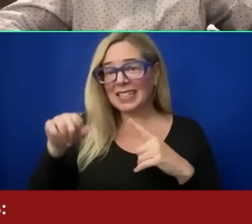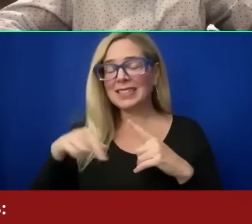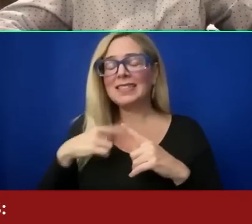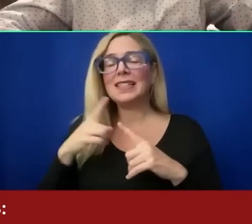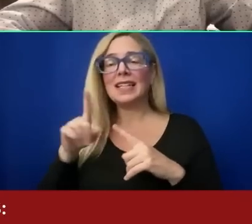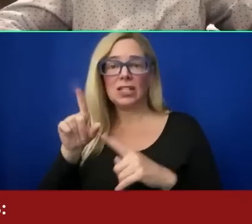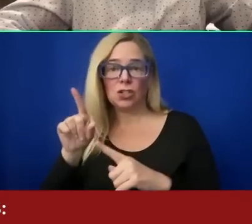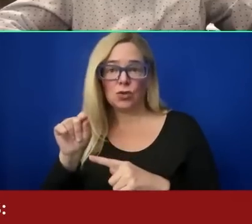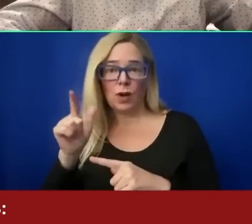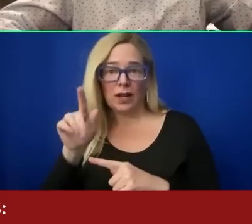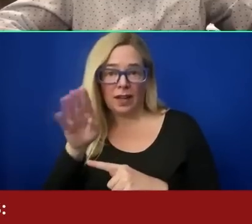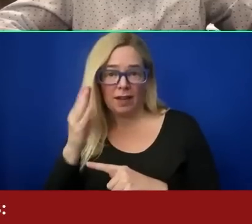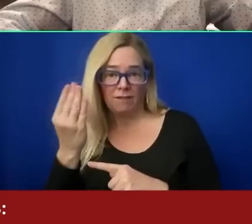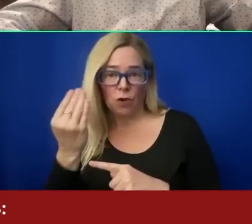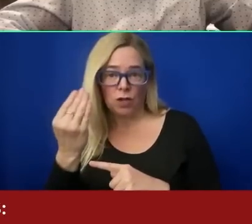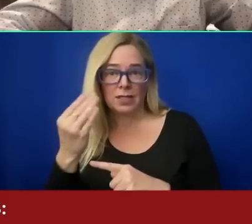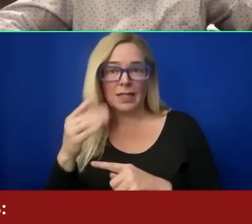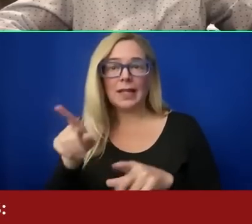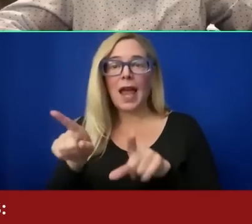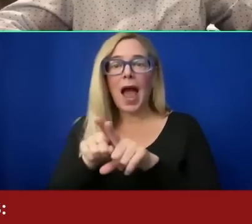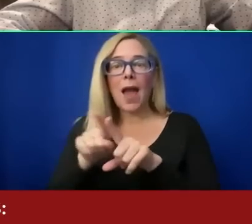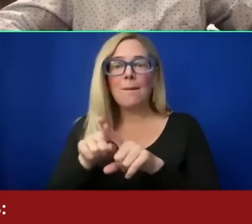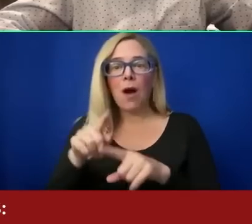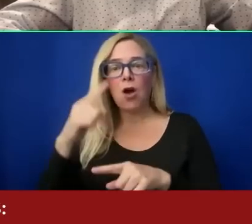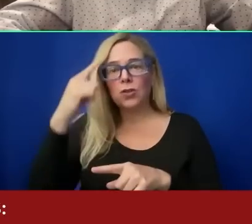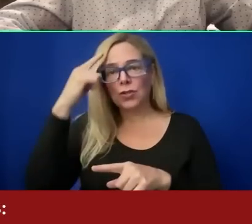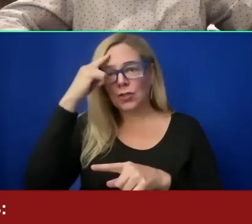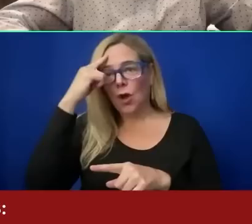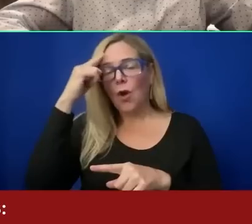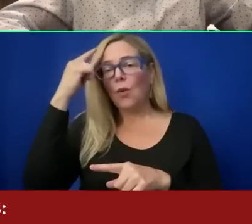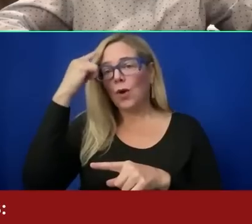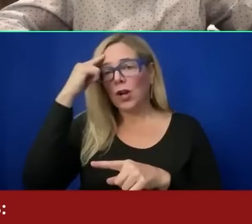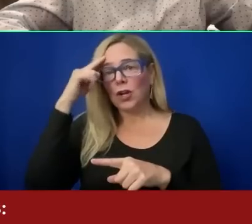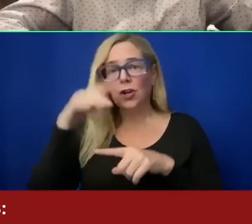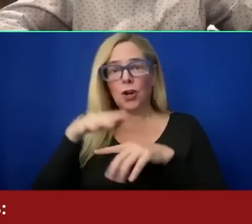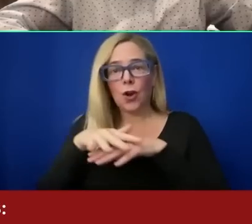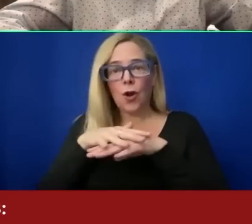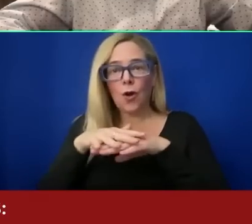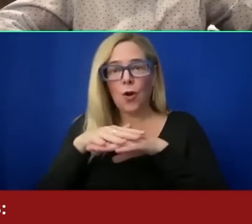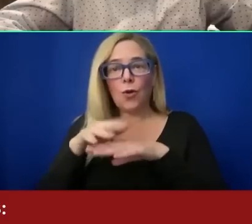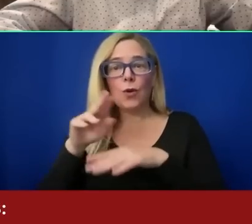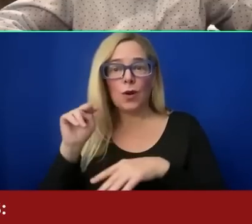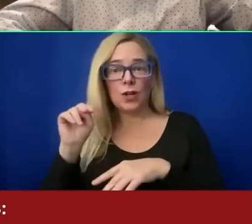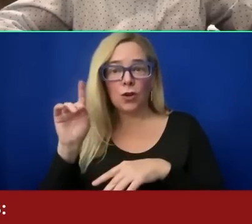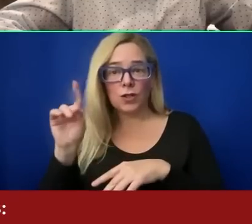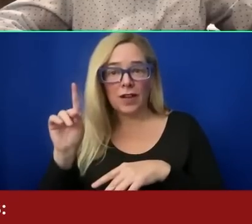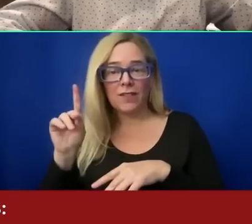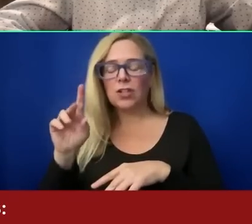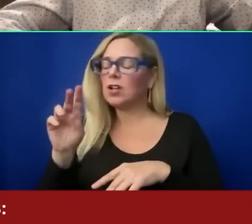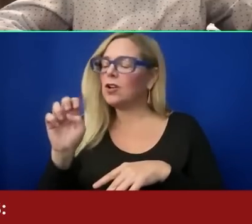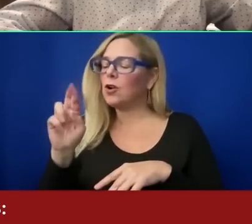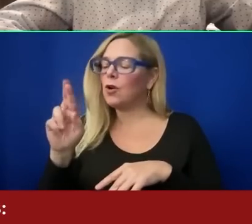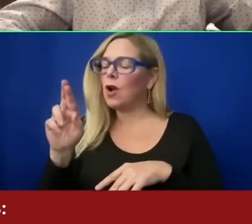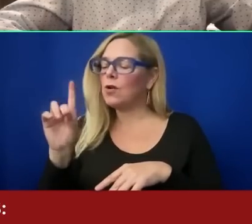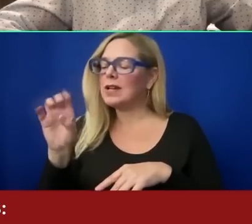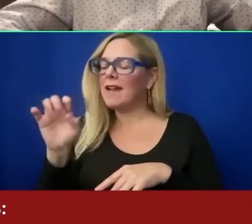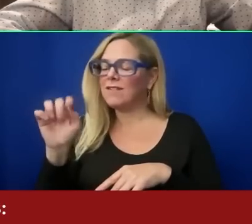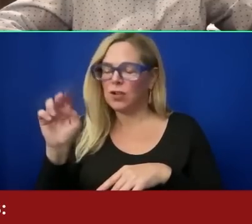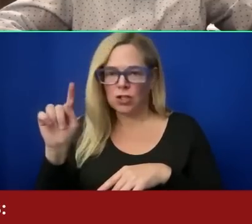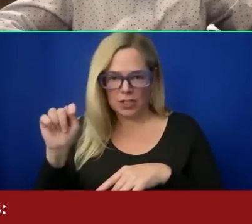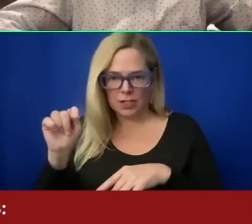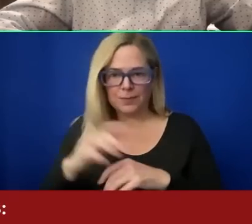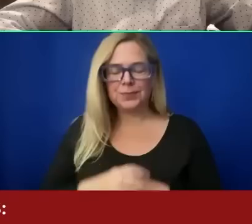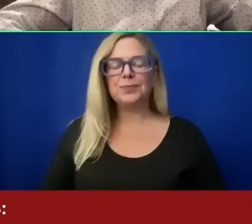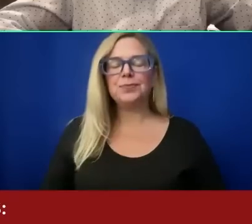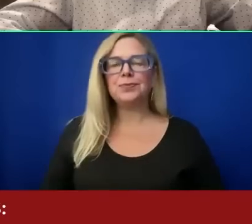also neurodivergent. So my perspective comes from not just being a patient, but also being a researcher. I was in my final